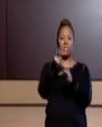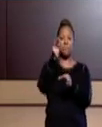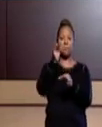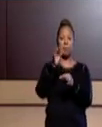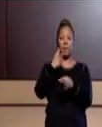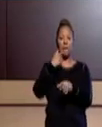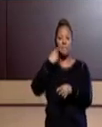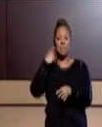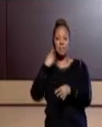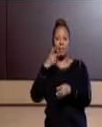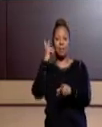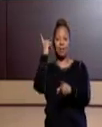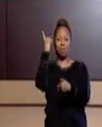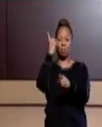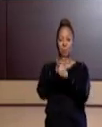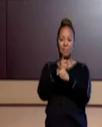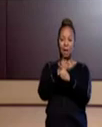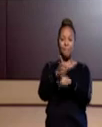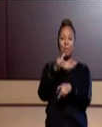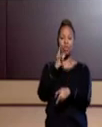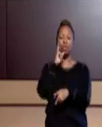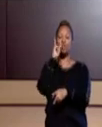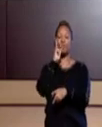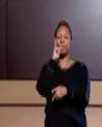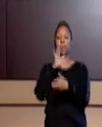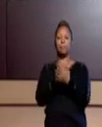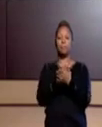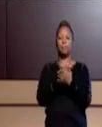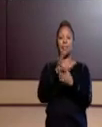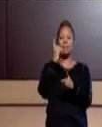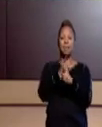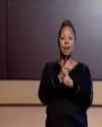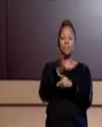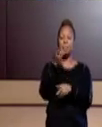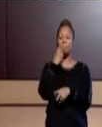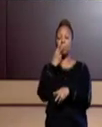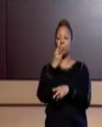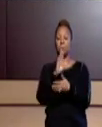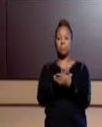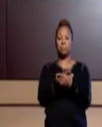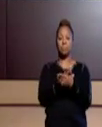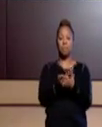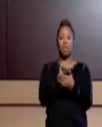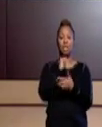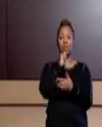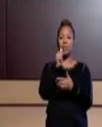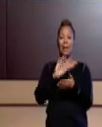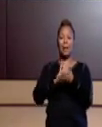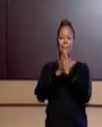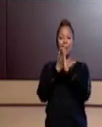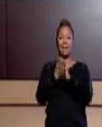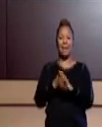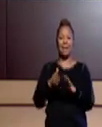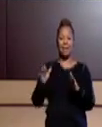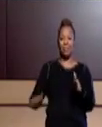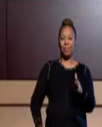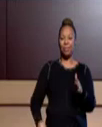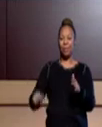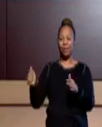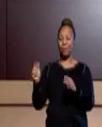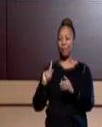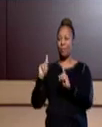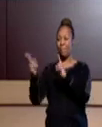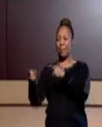and I call you to stop drinking. I call you to stop smoking. You will not be like the dog that went back to his